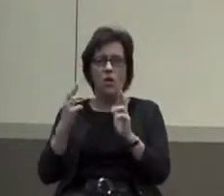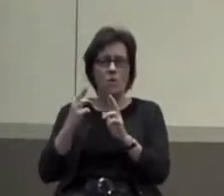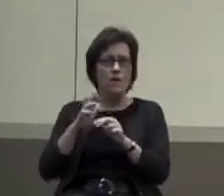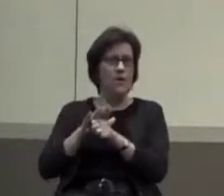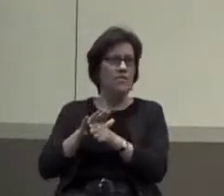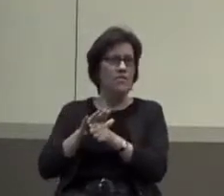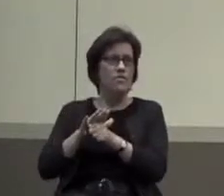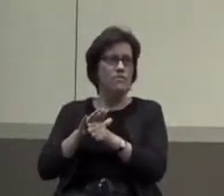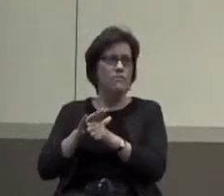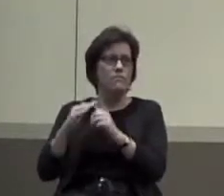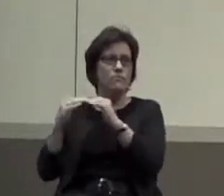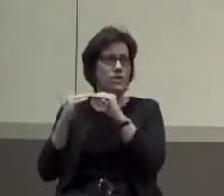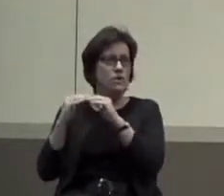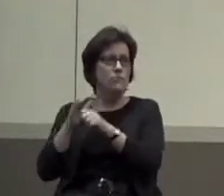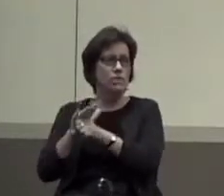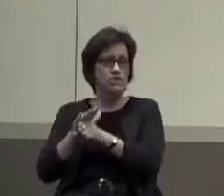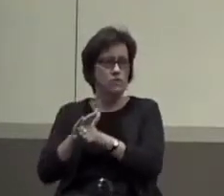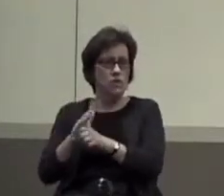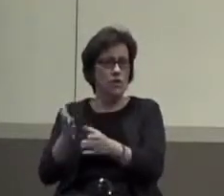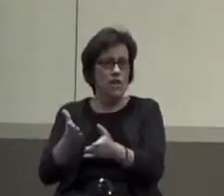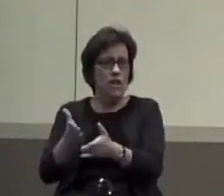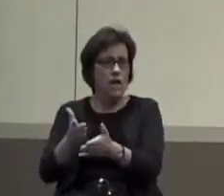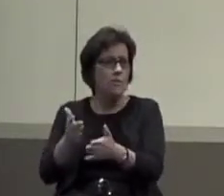student behave, but it really doesn't.